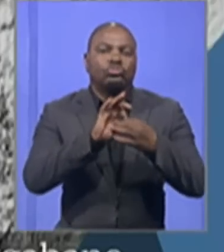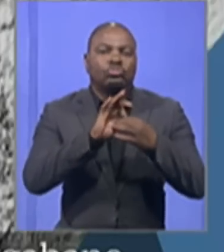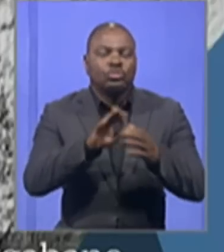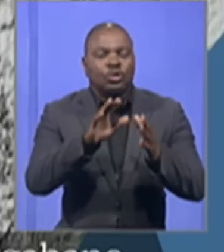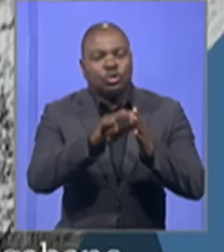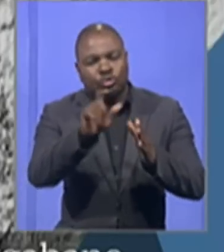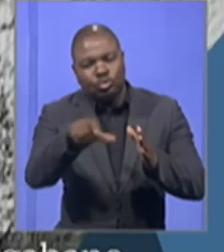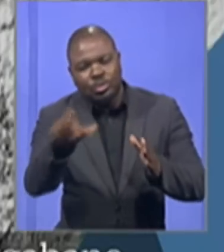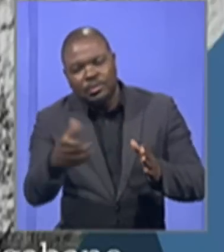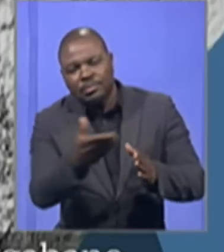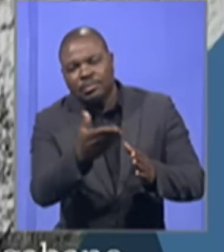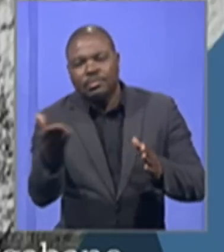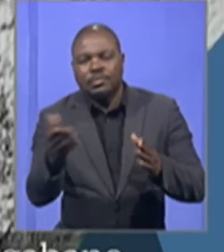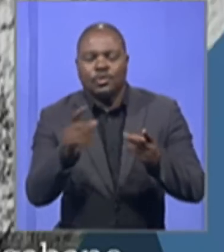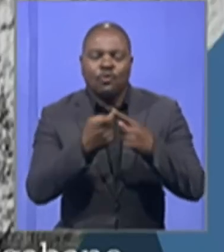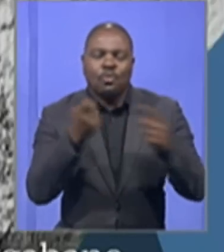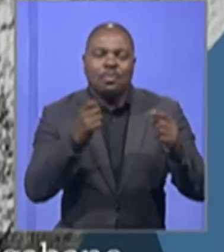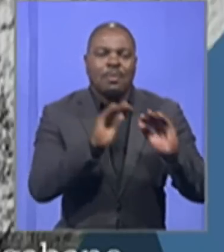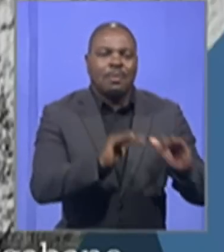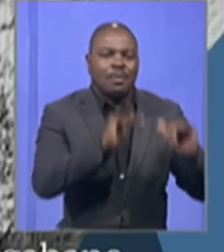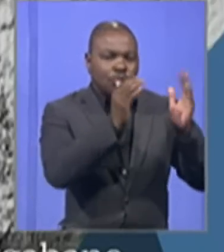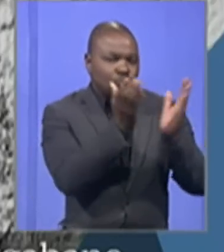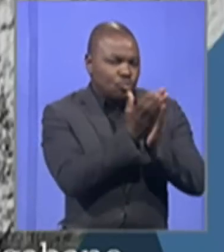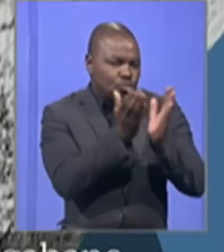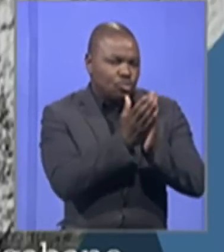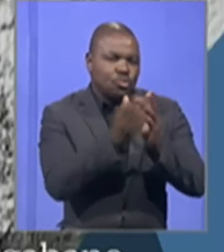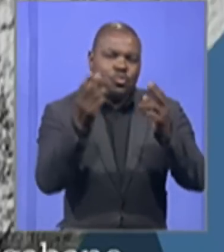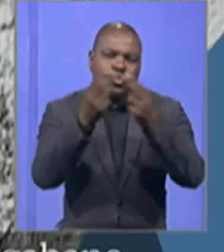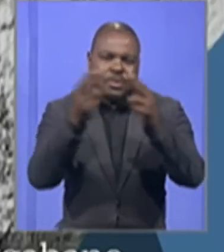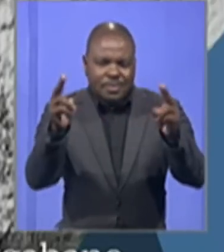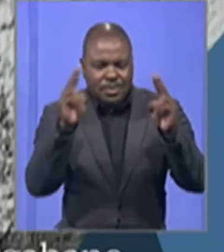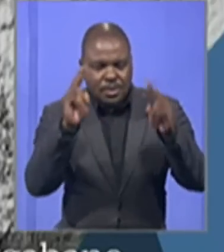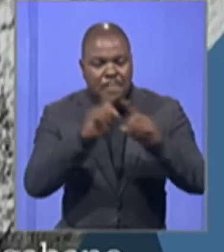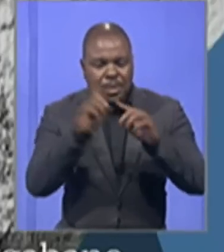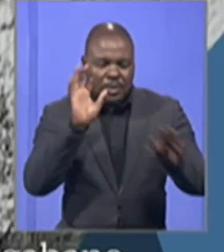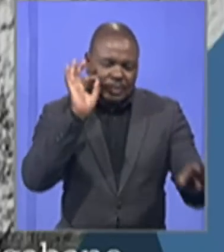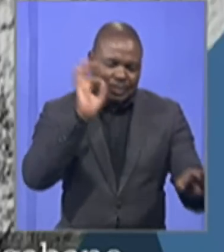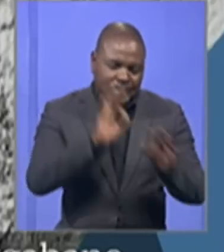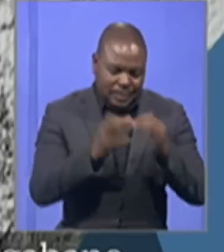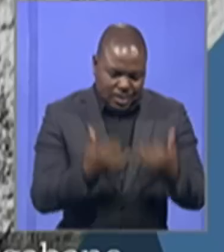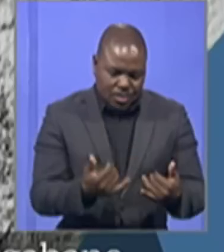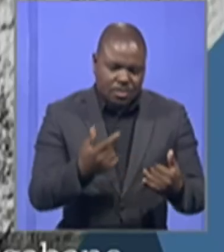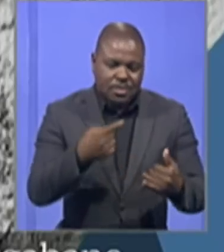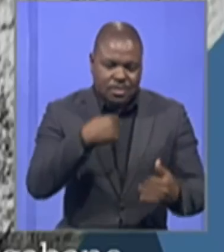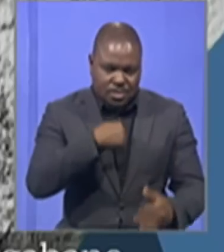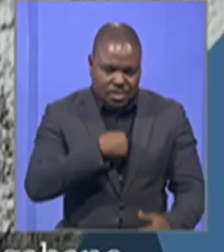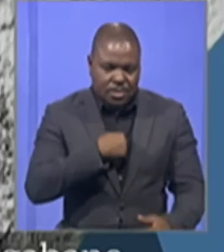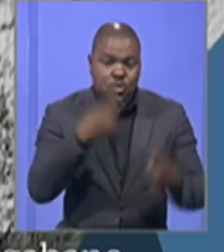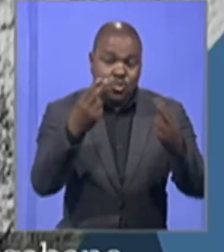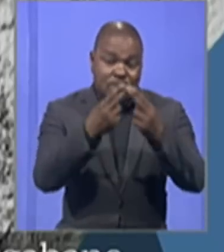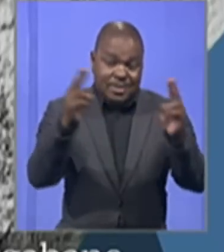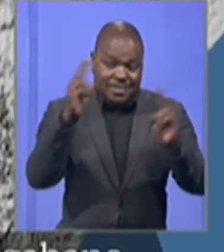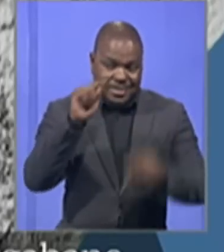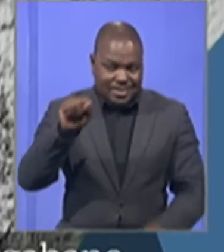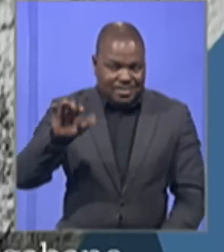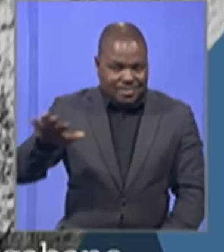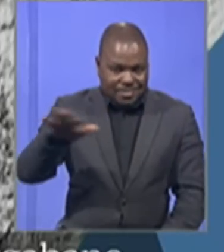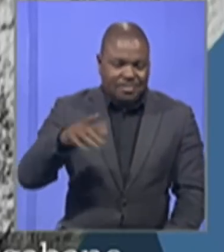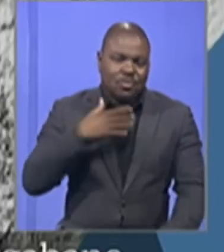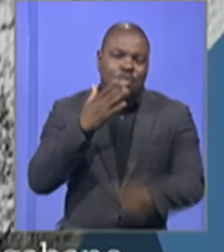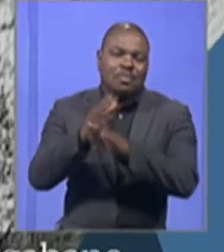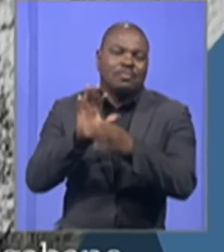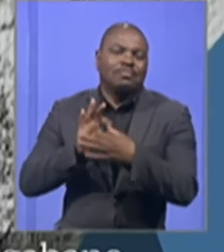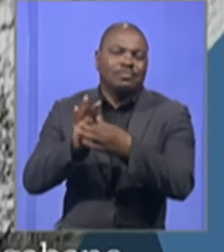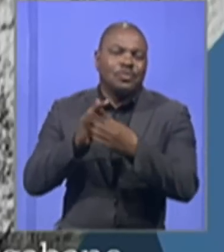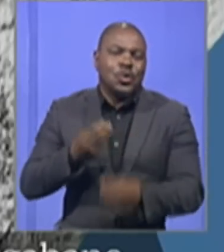baithuti from high schools, from universities, but haholo matsatsing in the university space.